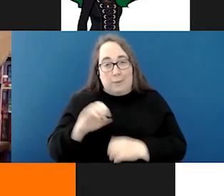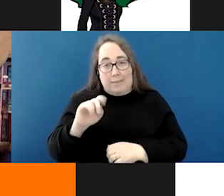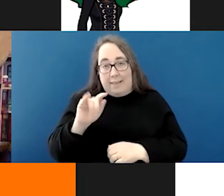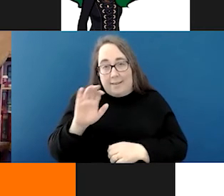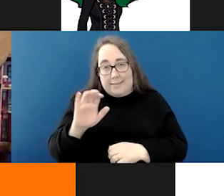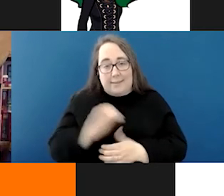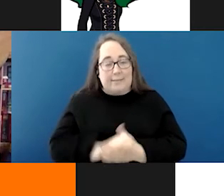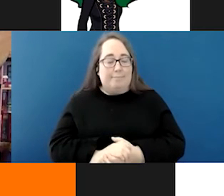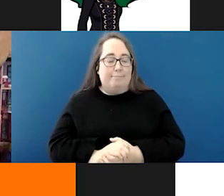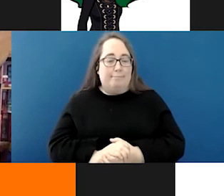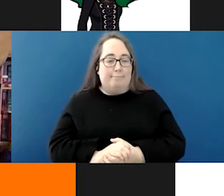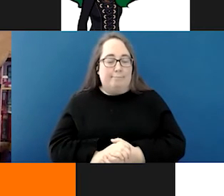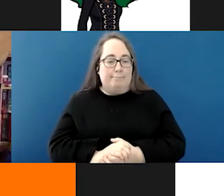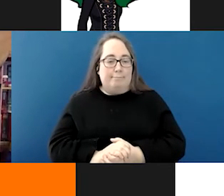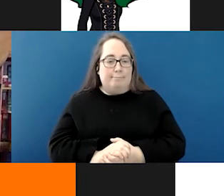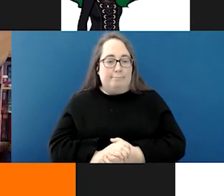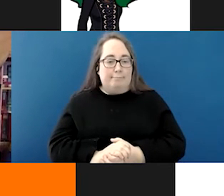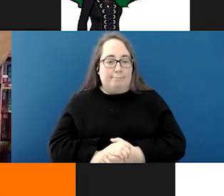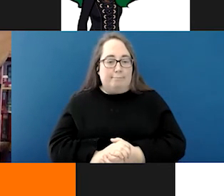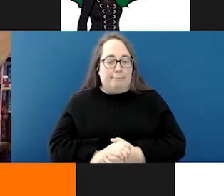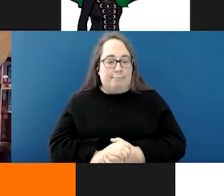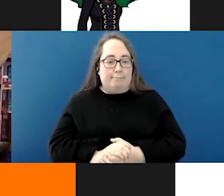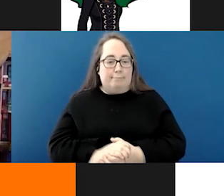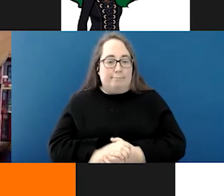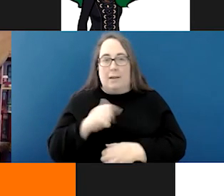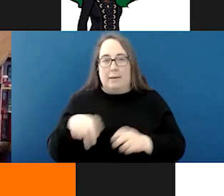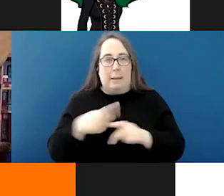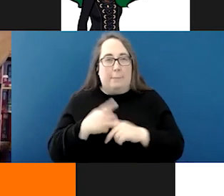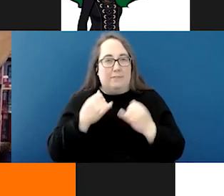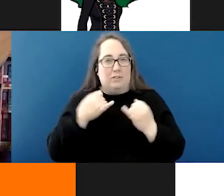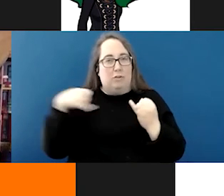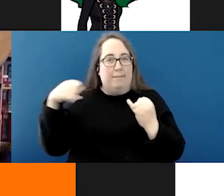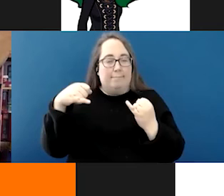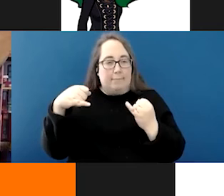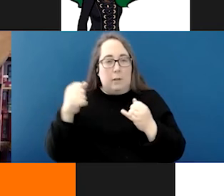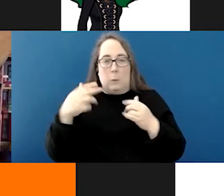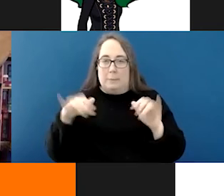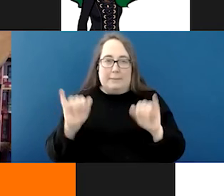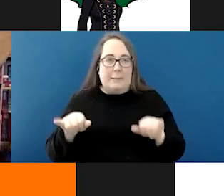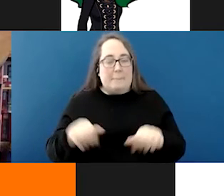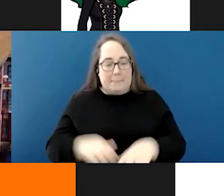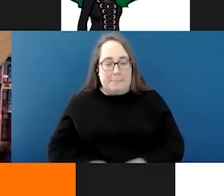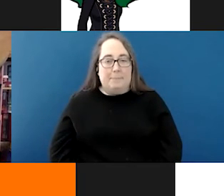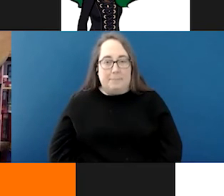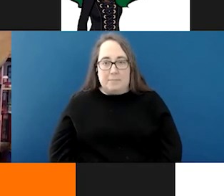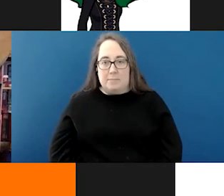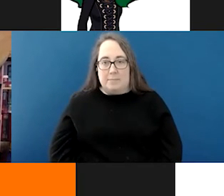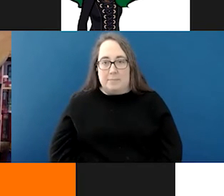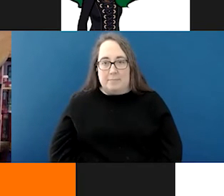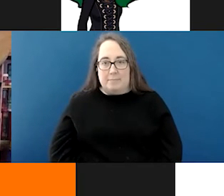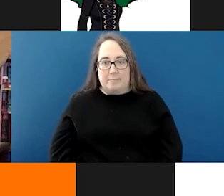or any type of string that you're going to use. It's going to be the same thing.